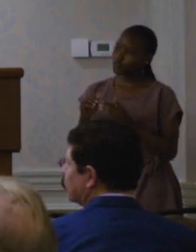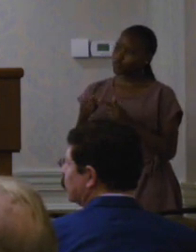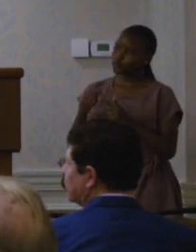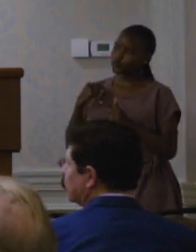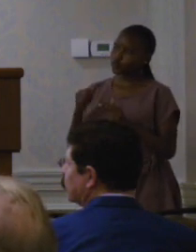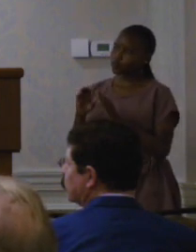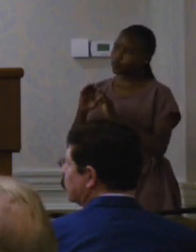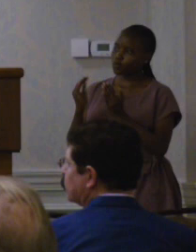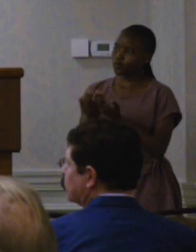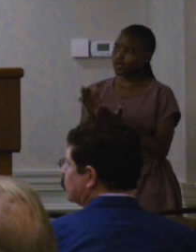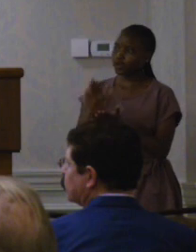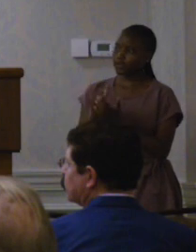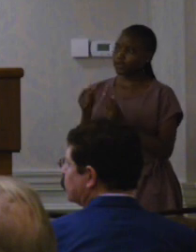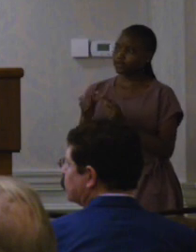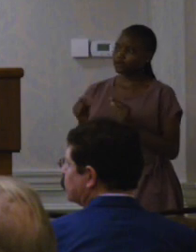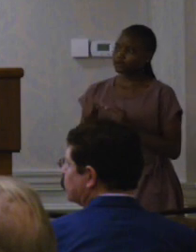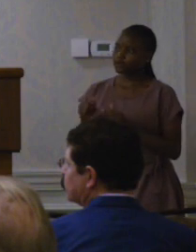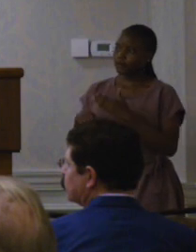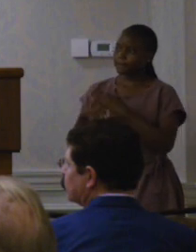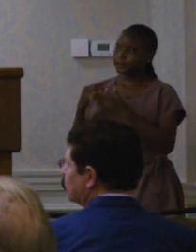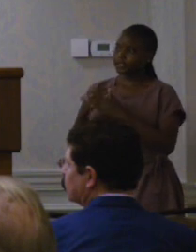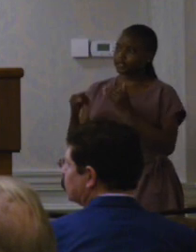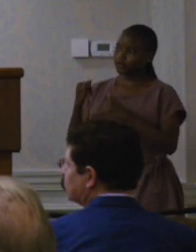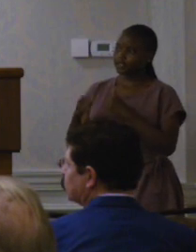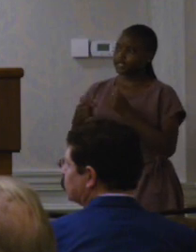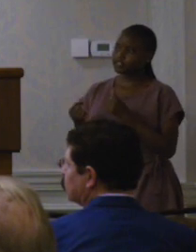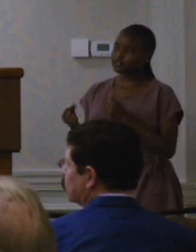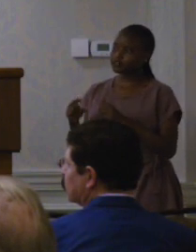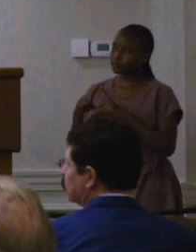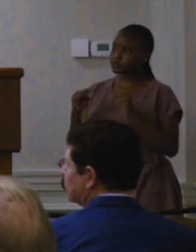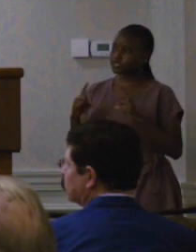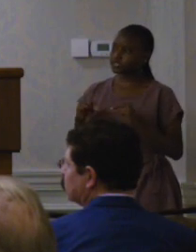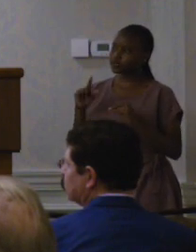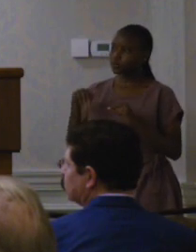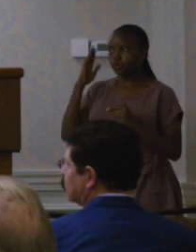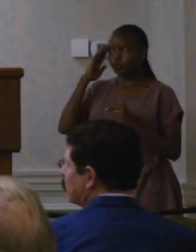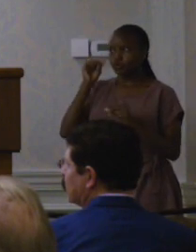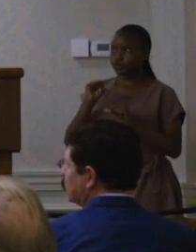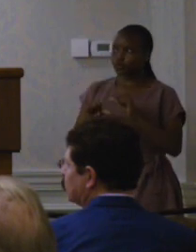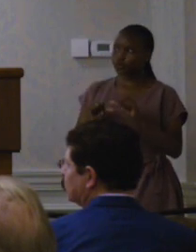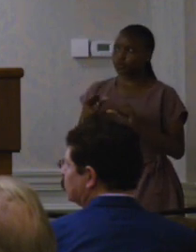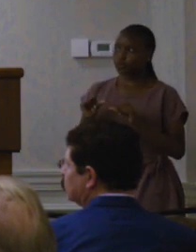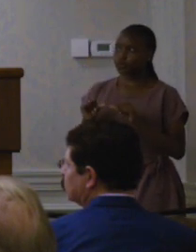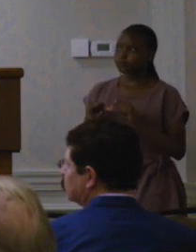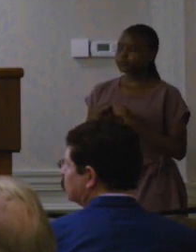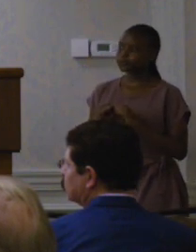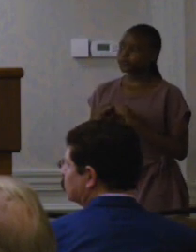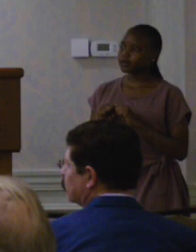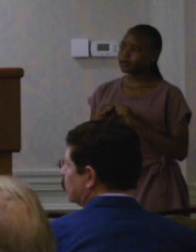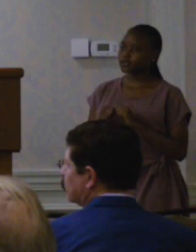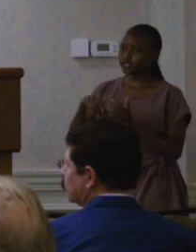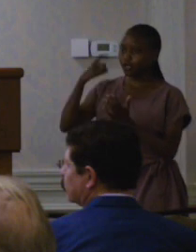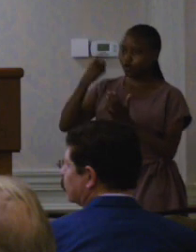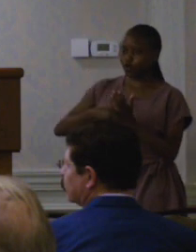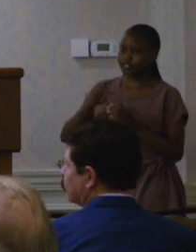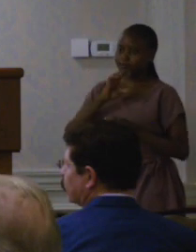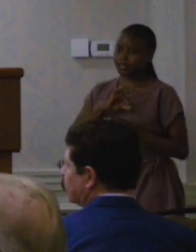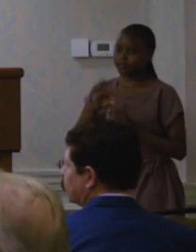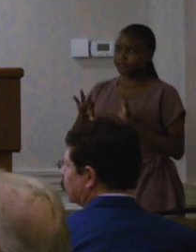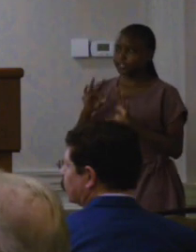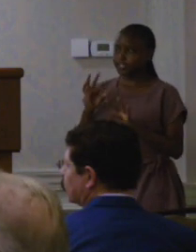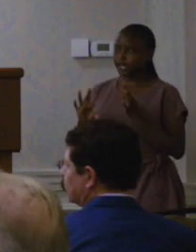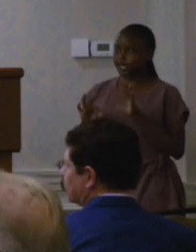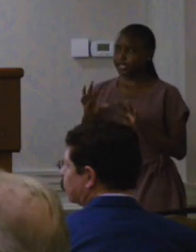so, building on the last few sentences, so what do we know about the cost-benefit analysis of